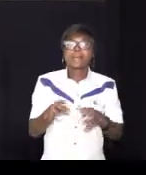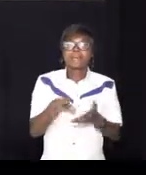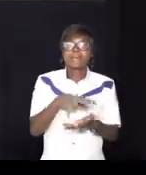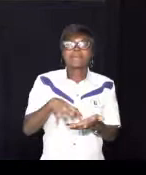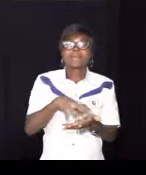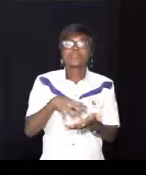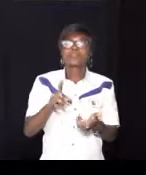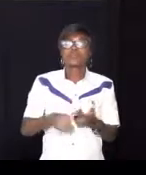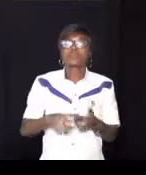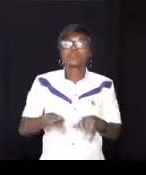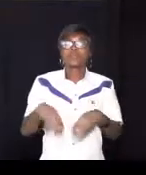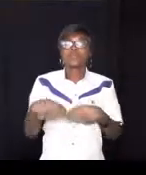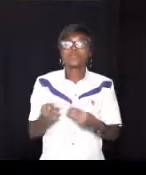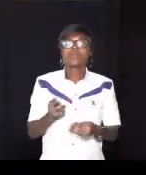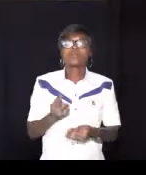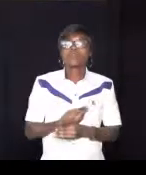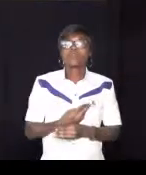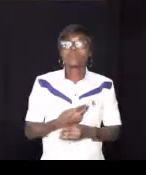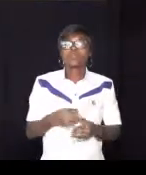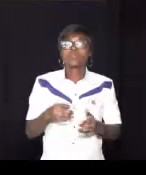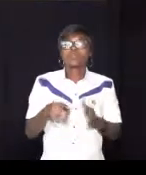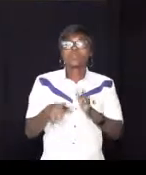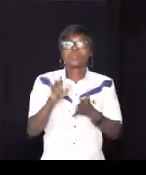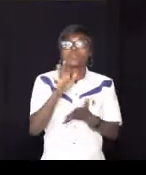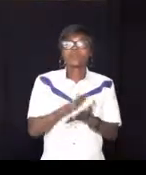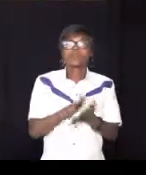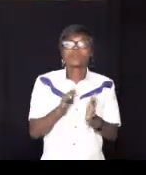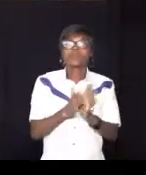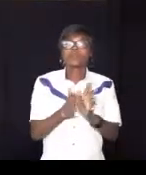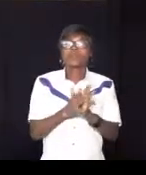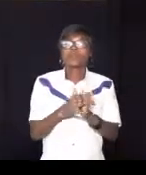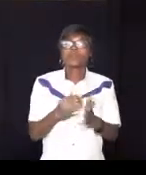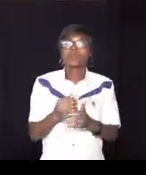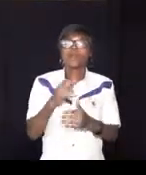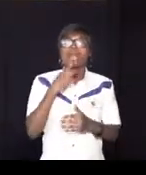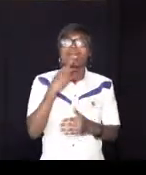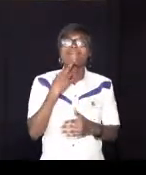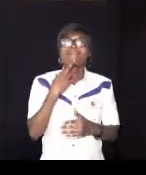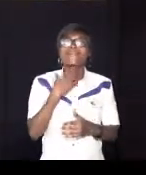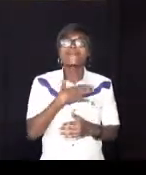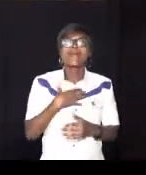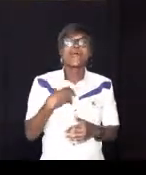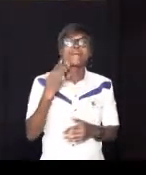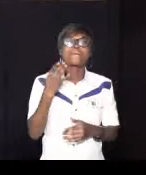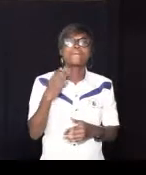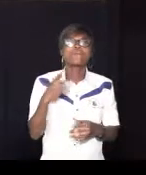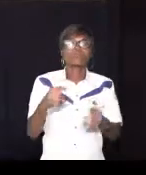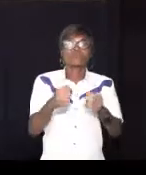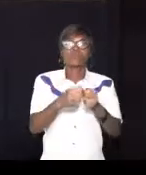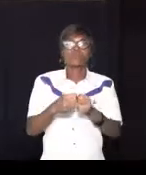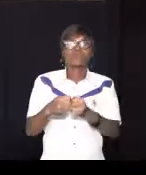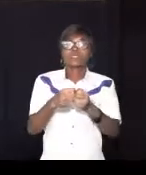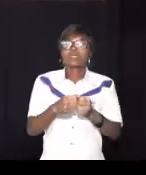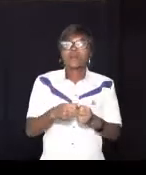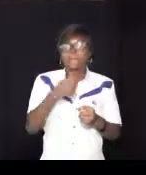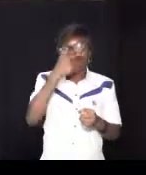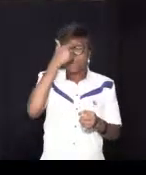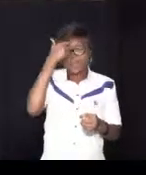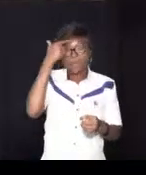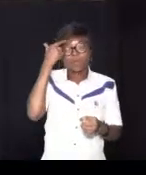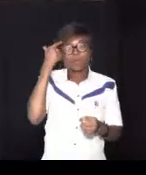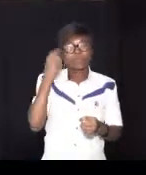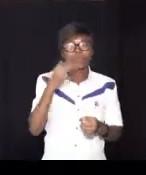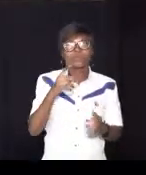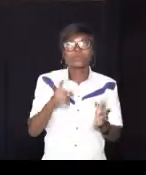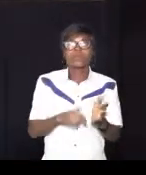give us secondary colors. Now red plus blue. When you mix color red plus blue, just because